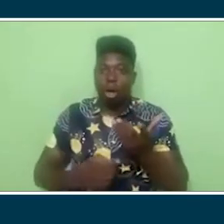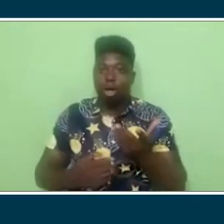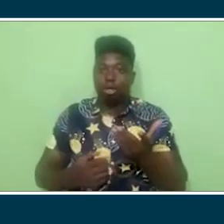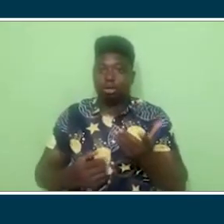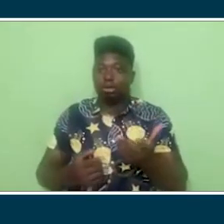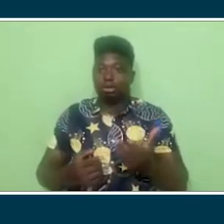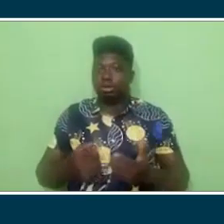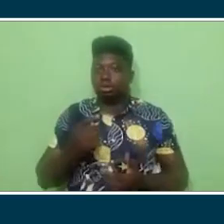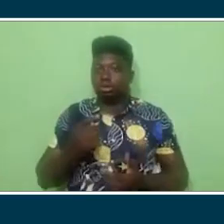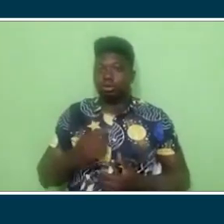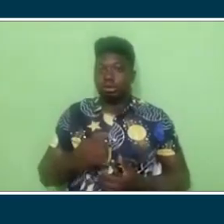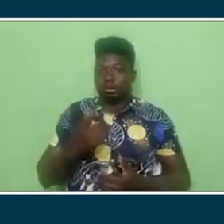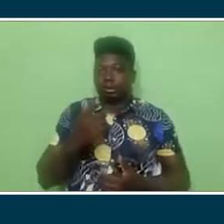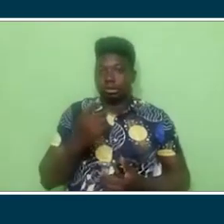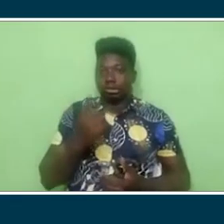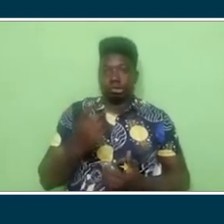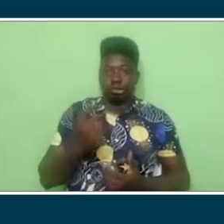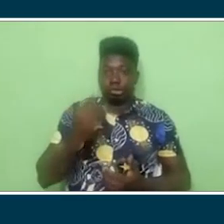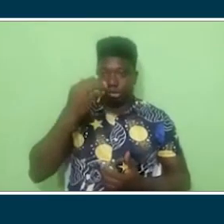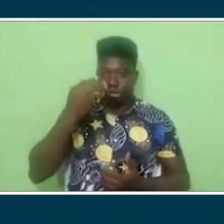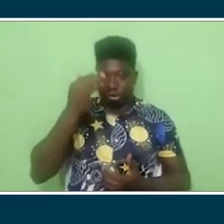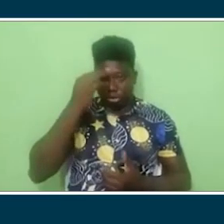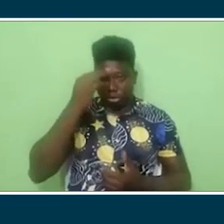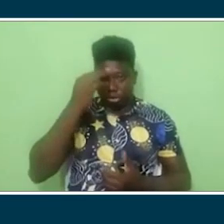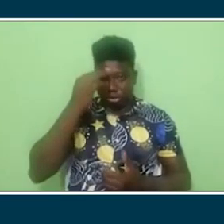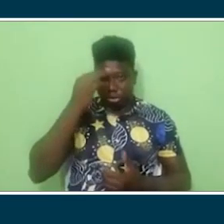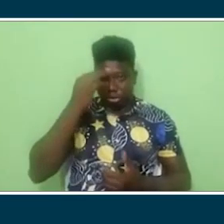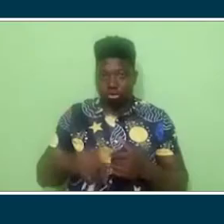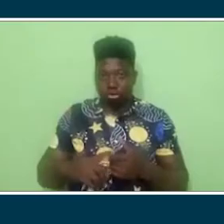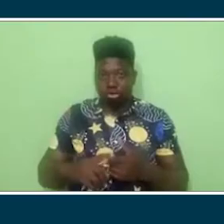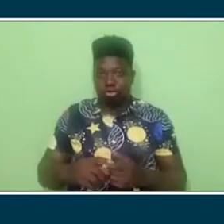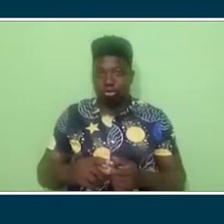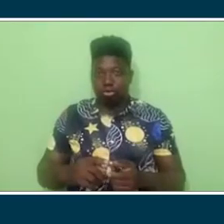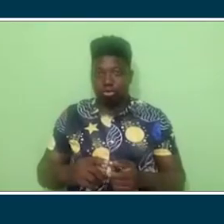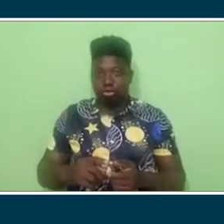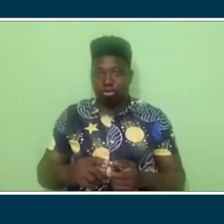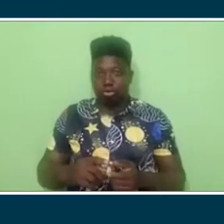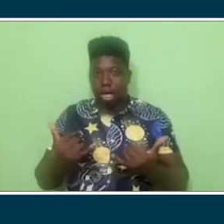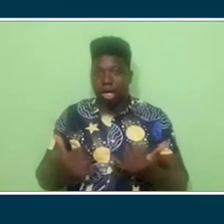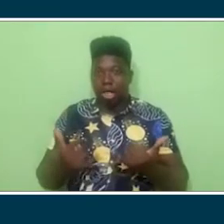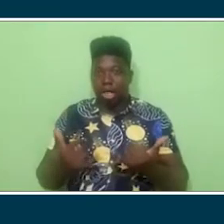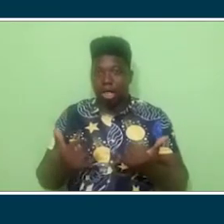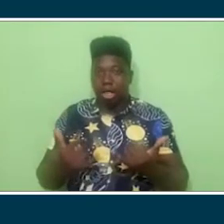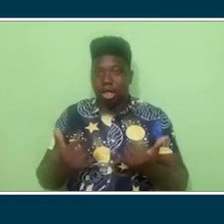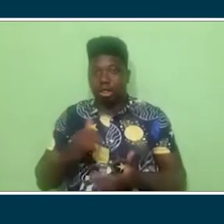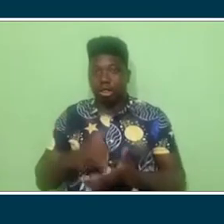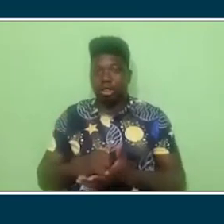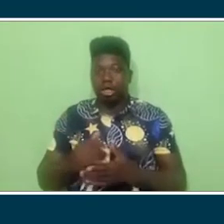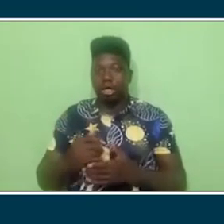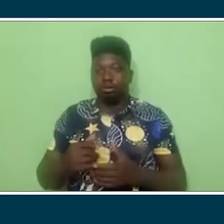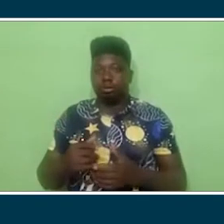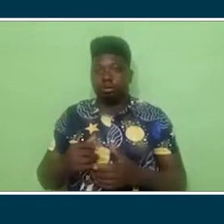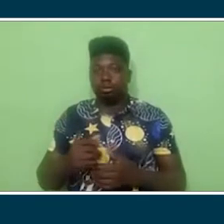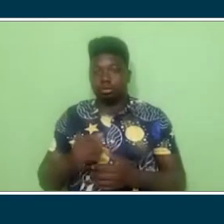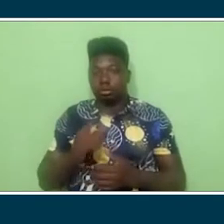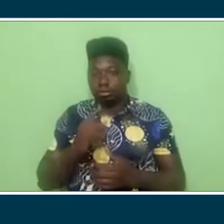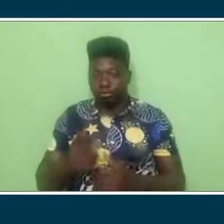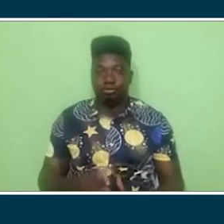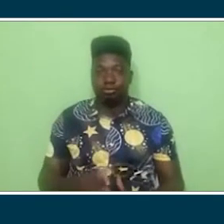is currently in that lens or in that role. And so it's